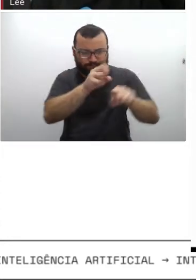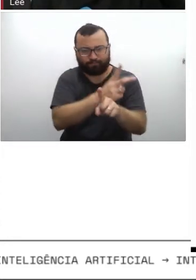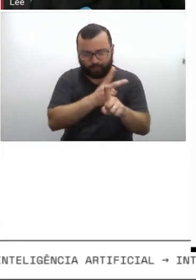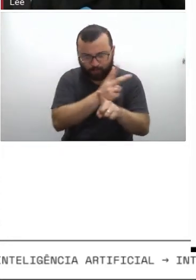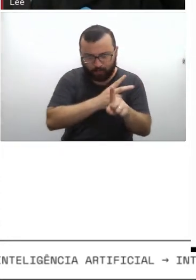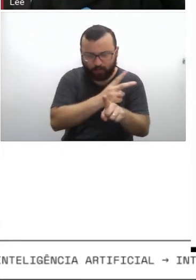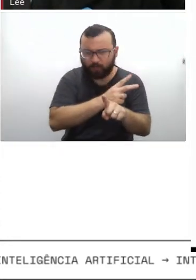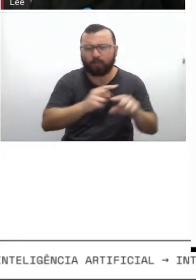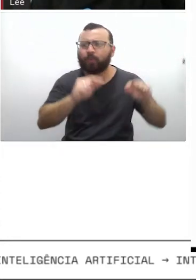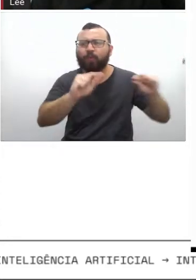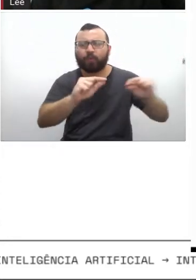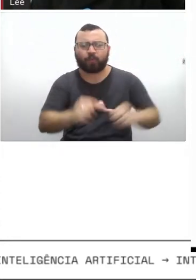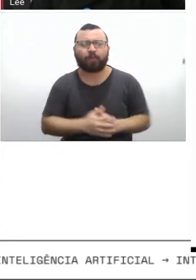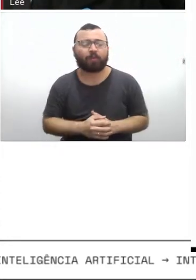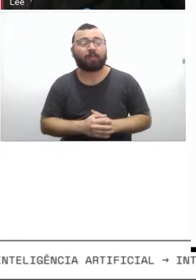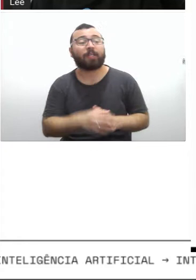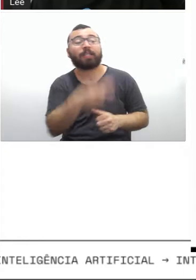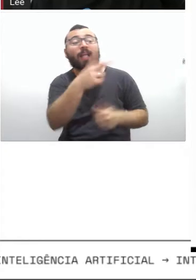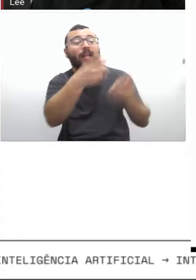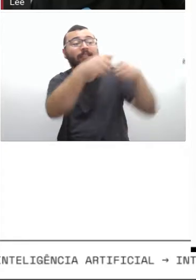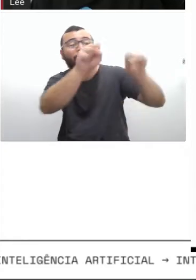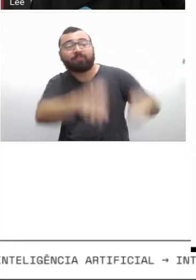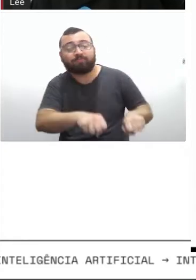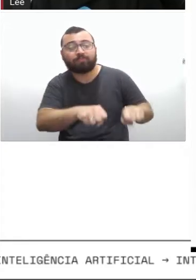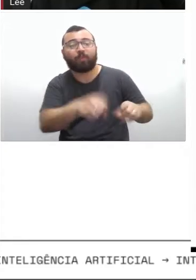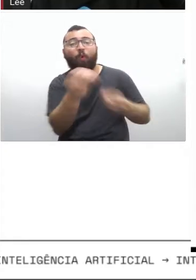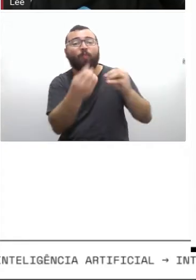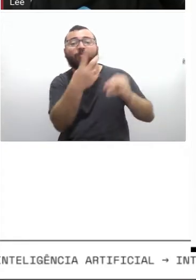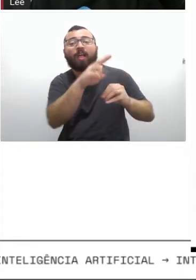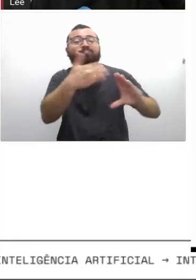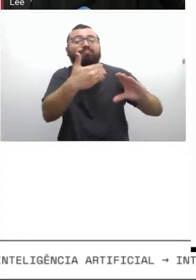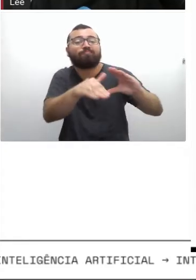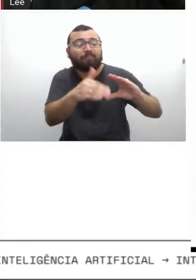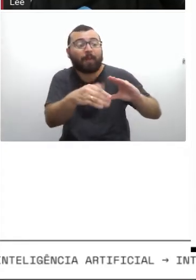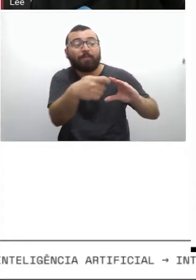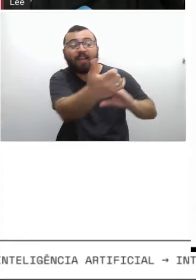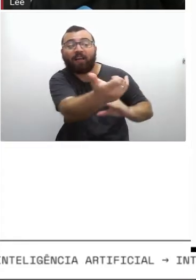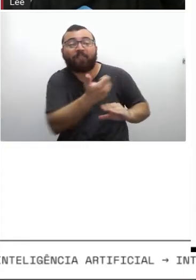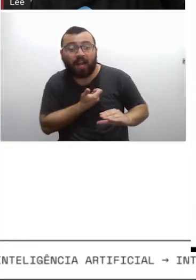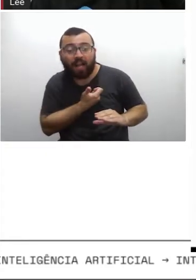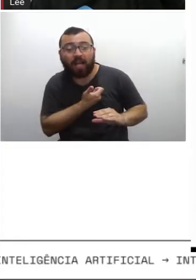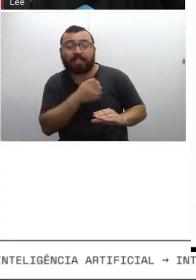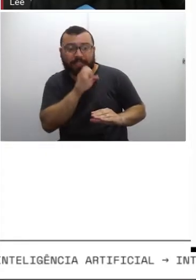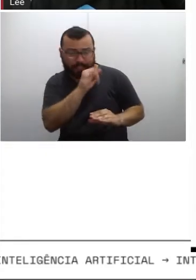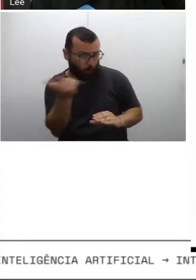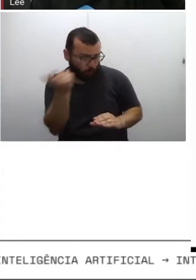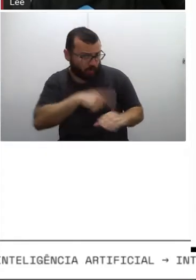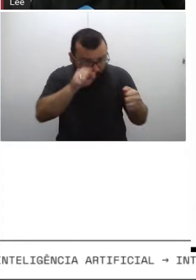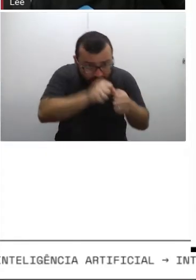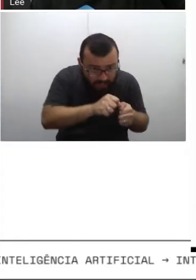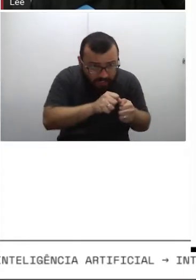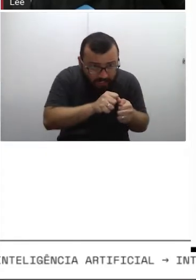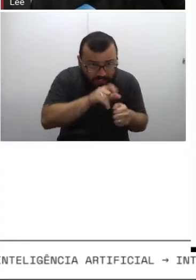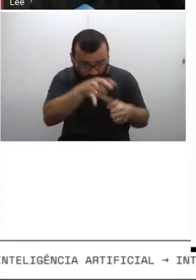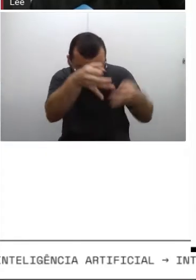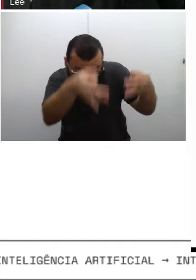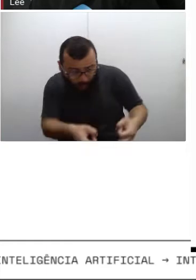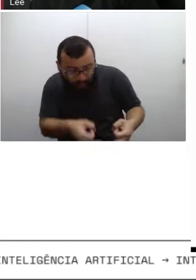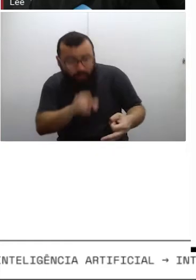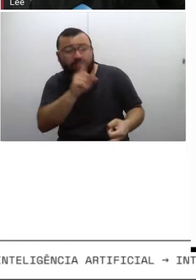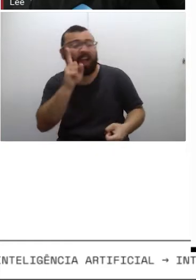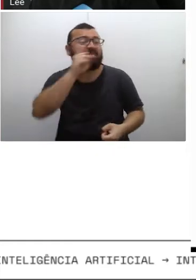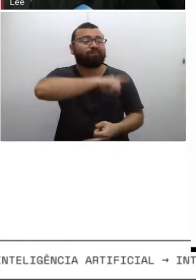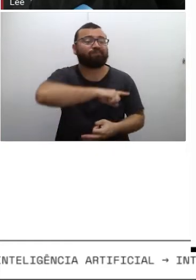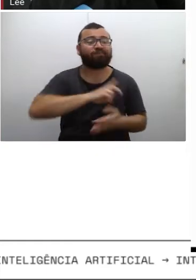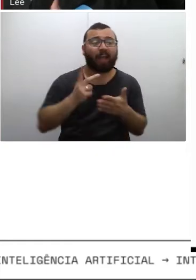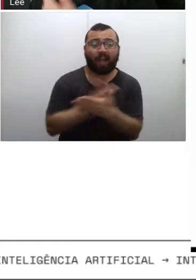back information from the system, from the bot builder, that tells you if the intent was matched, if it was a correct match, or if it was a